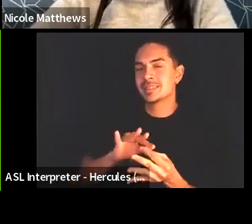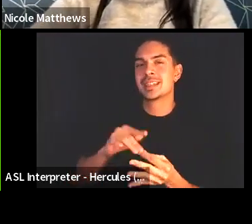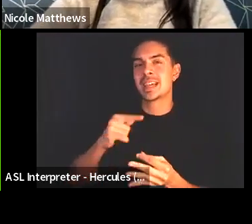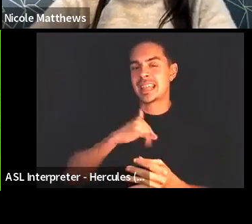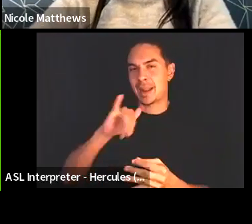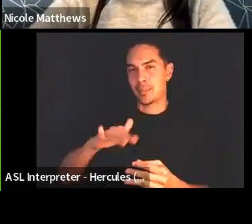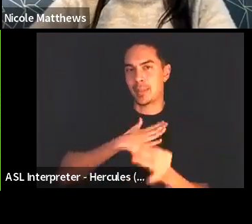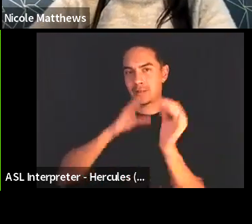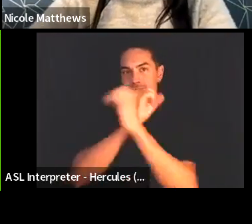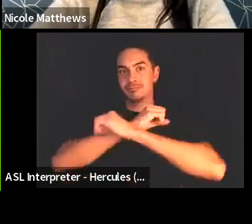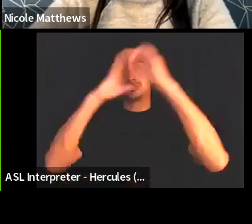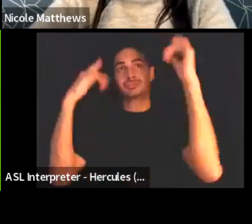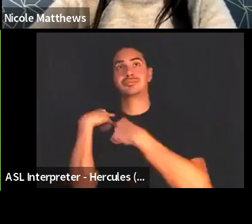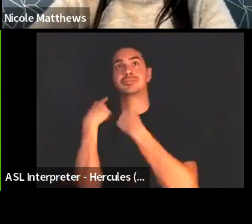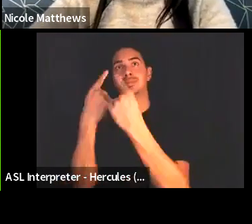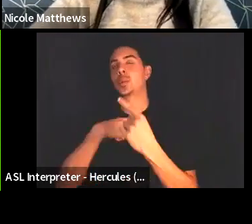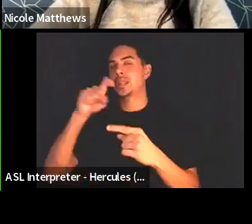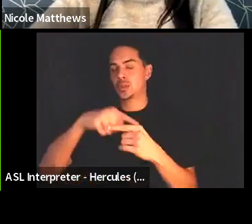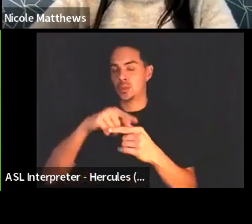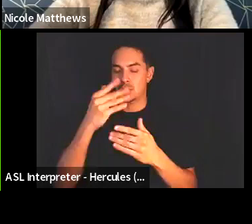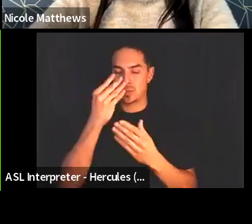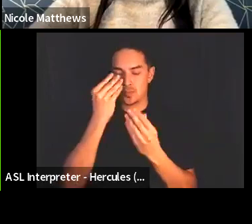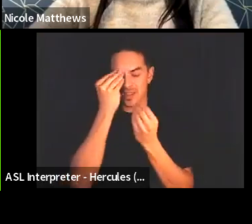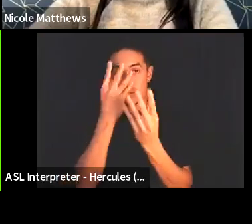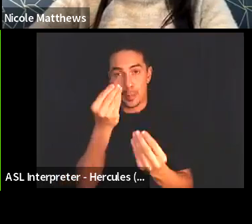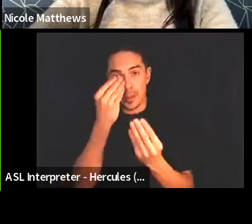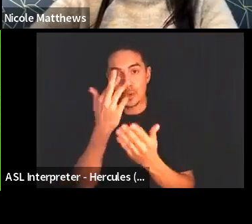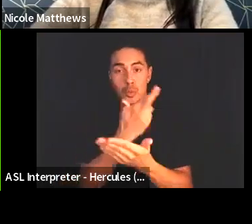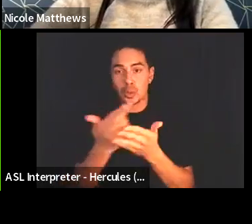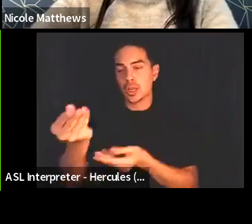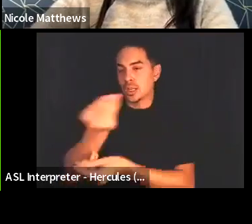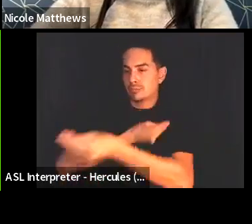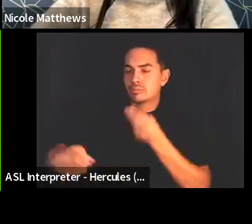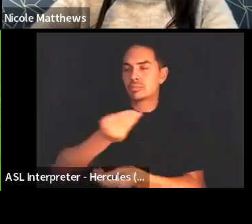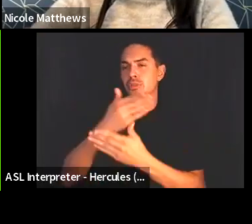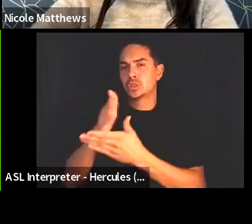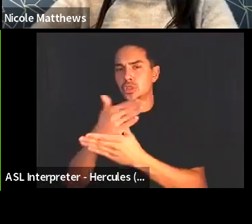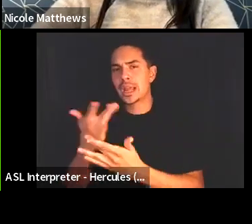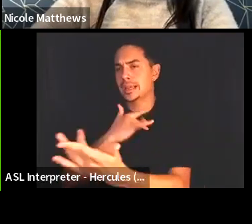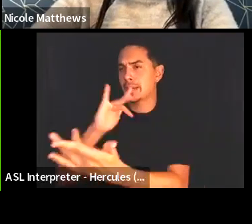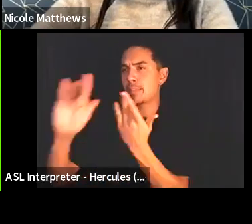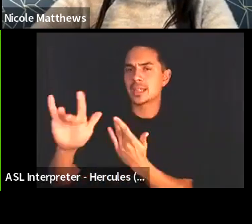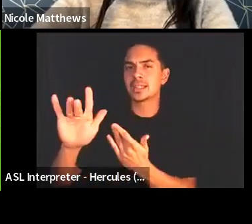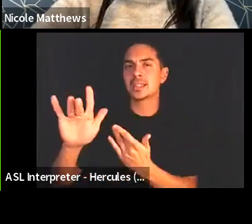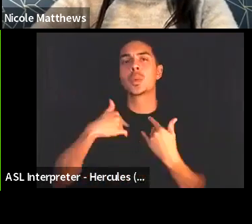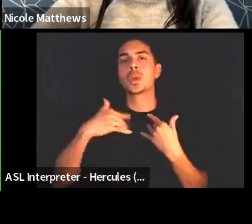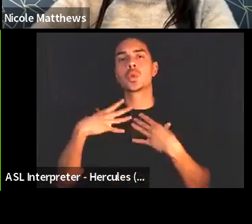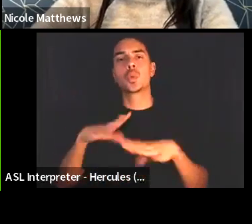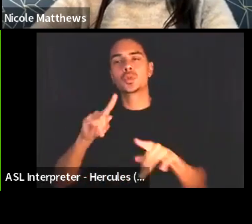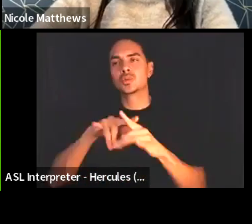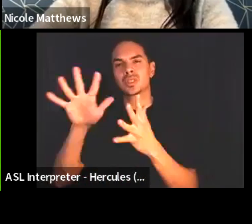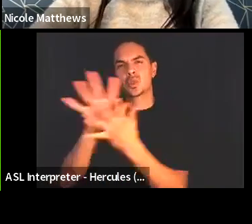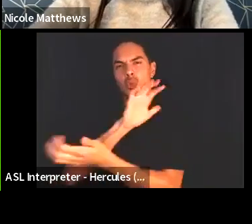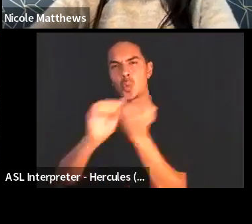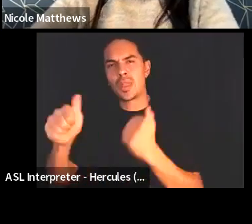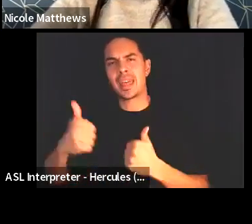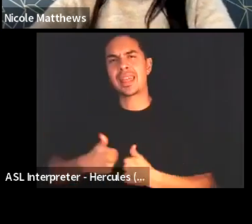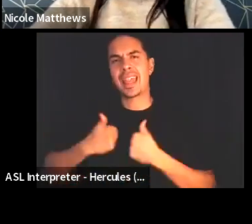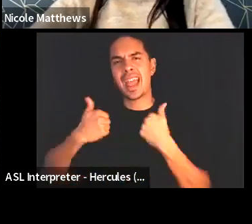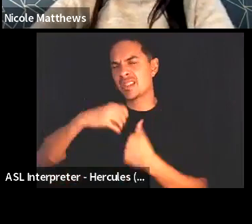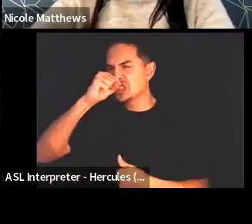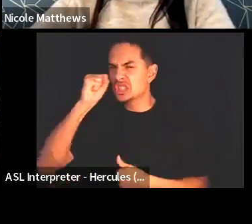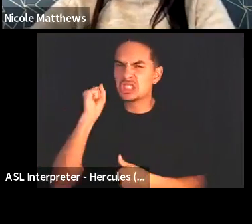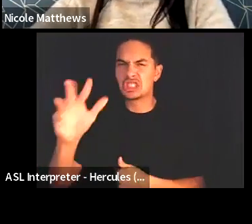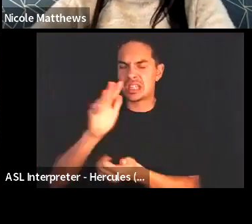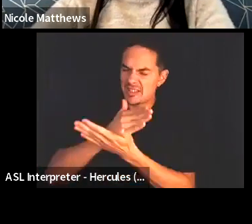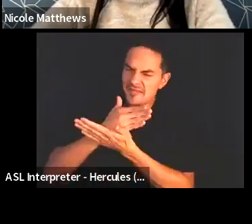educate and share information instead of just shutting people down and destroying their lives. Yeah, it's so easy